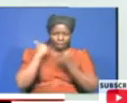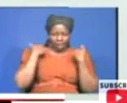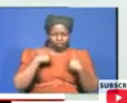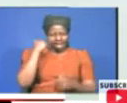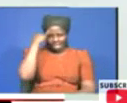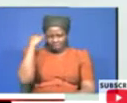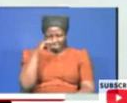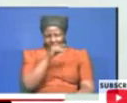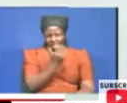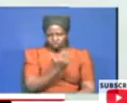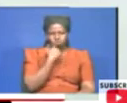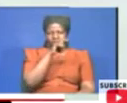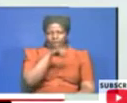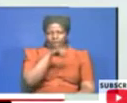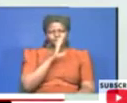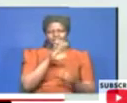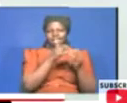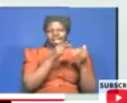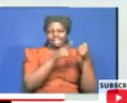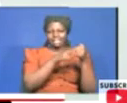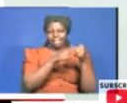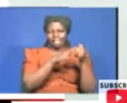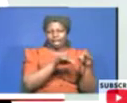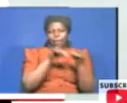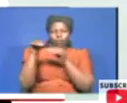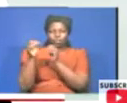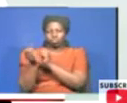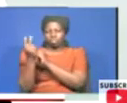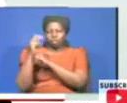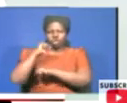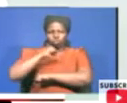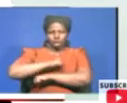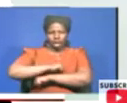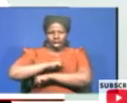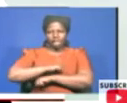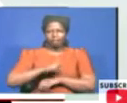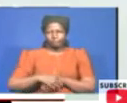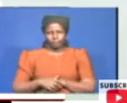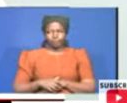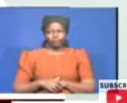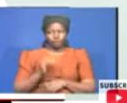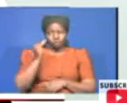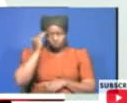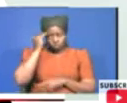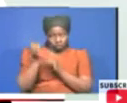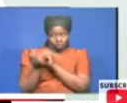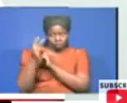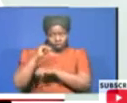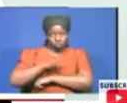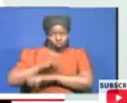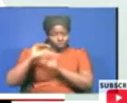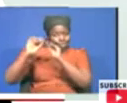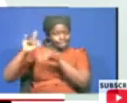supposed to be in class 7 going to secondary school. Other teachers, you know, secondary school teachers have not yet been